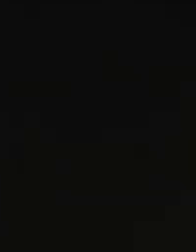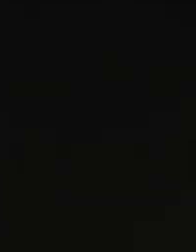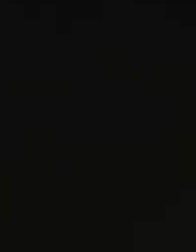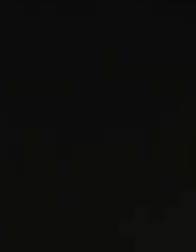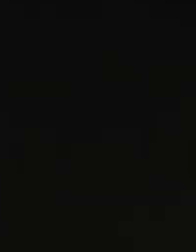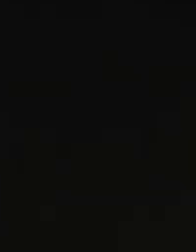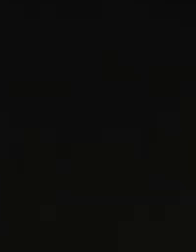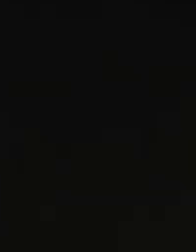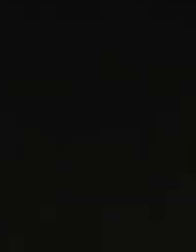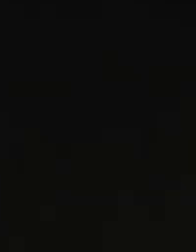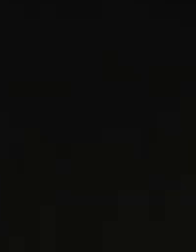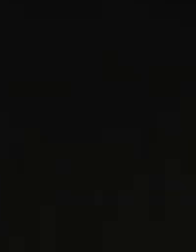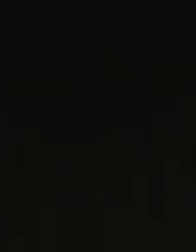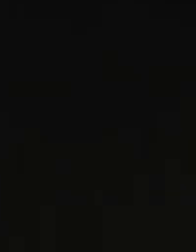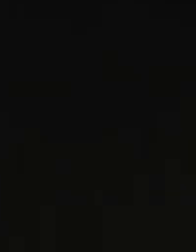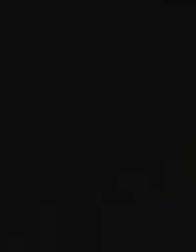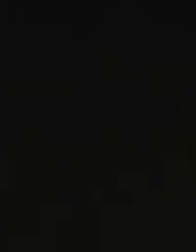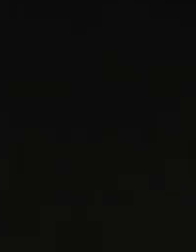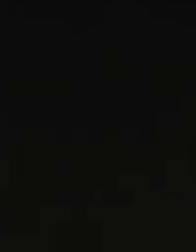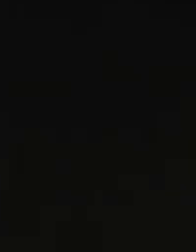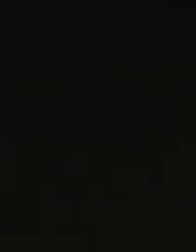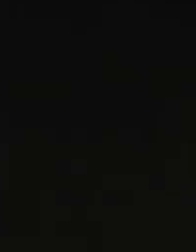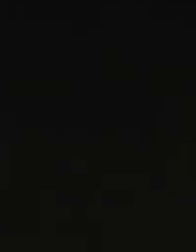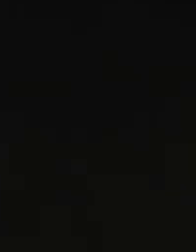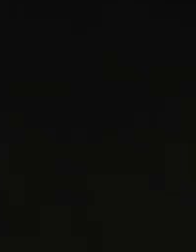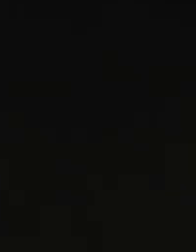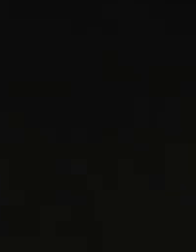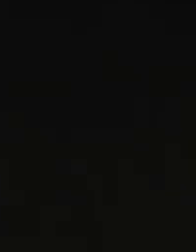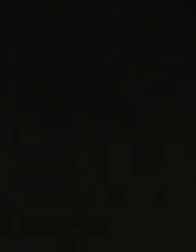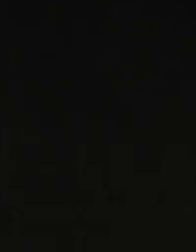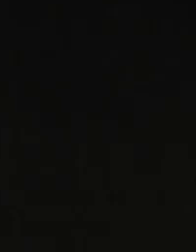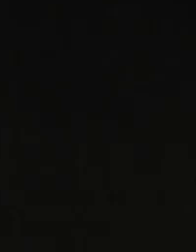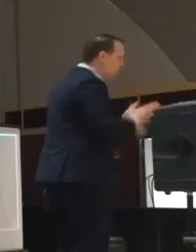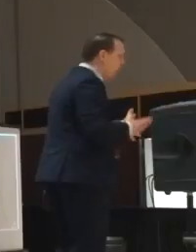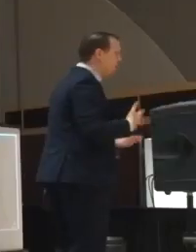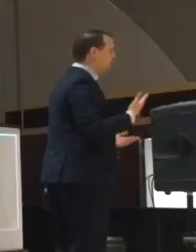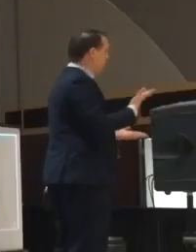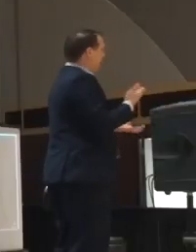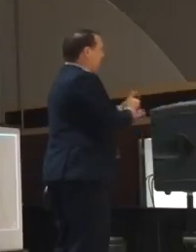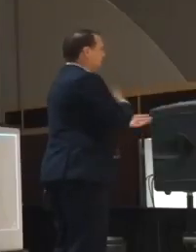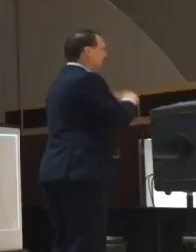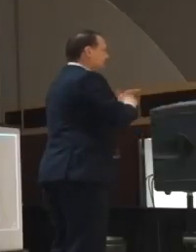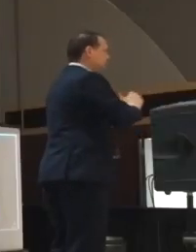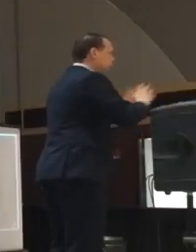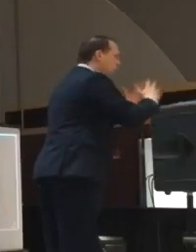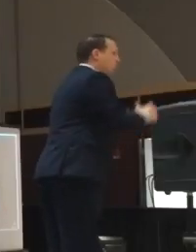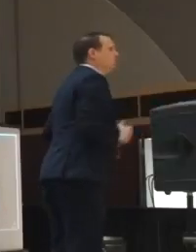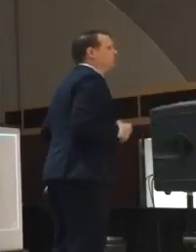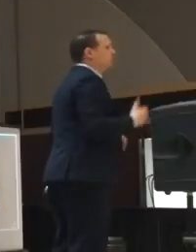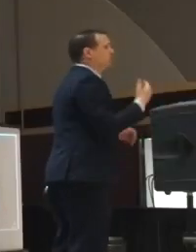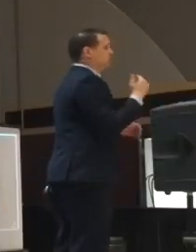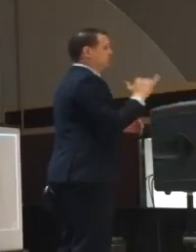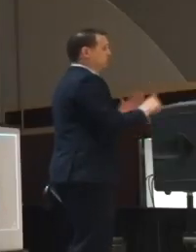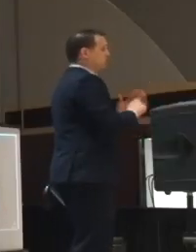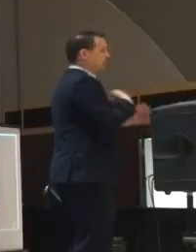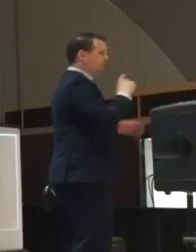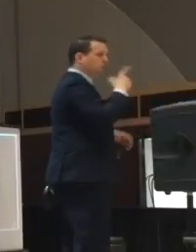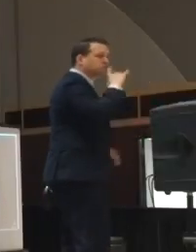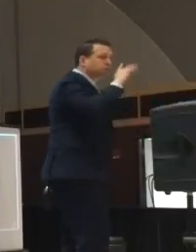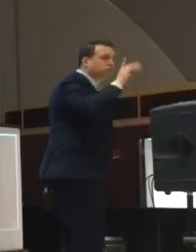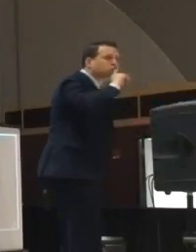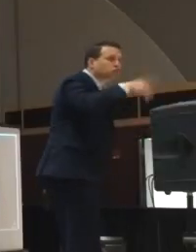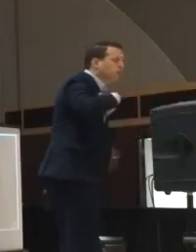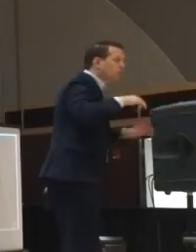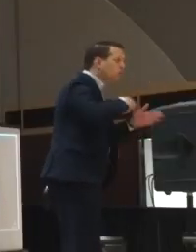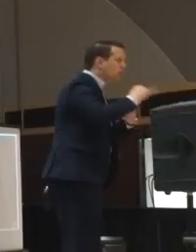And he seeked me out because he'd seen some of my drawings, helped get my business started. Now, when I first said, yes, I'd do